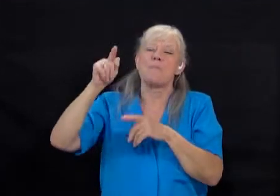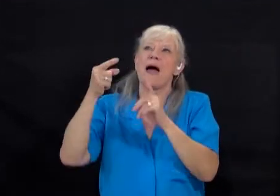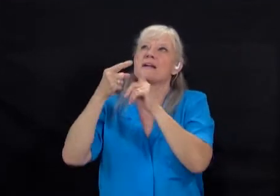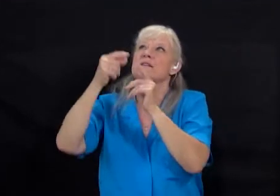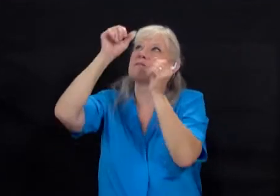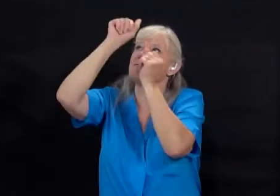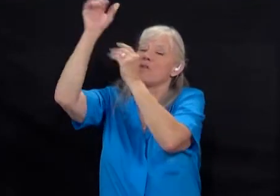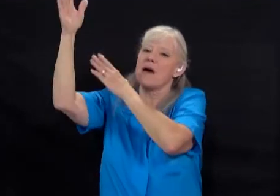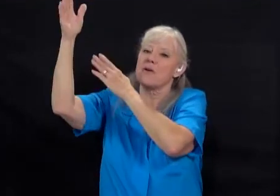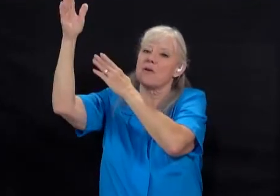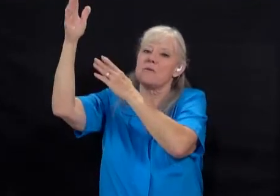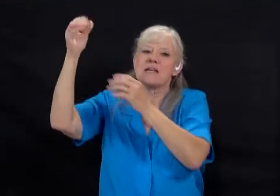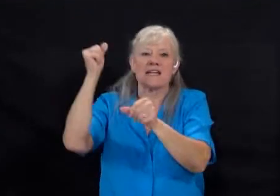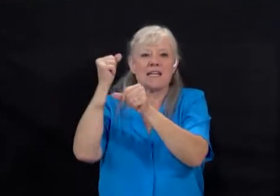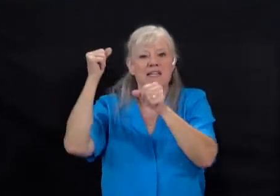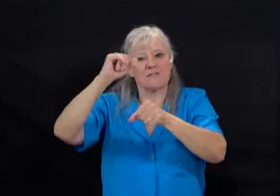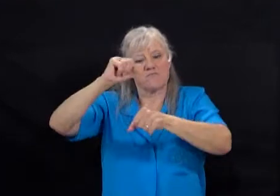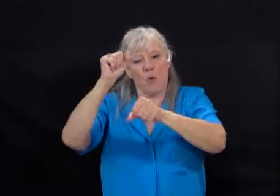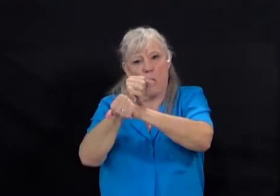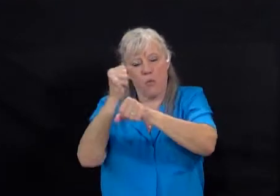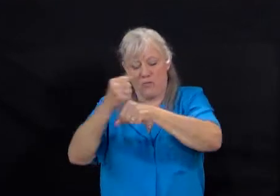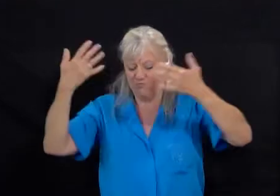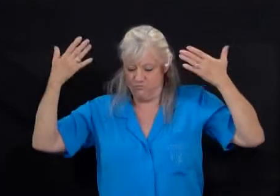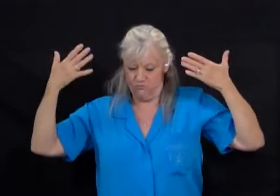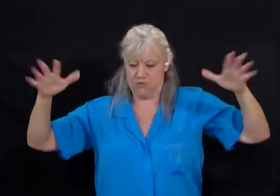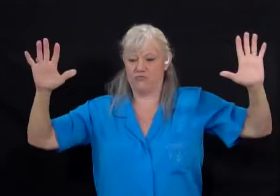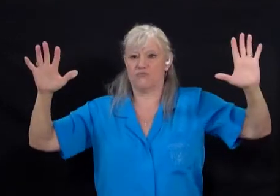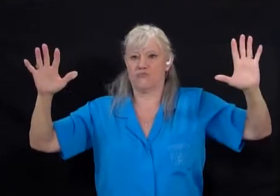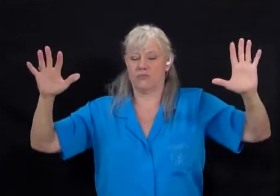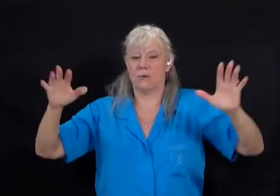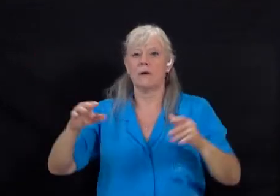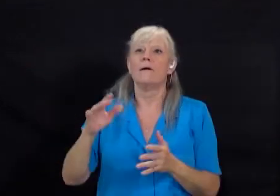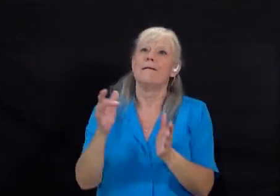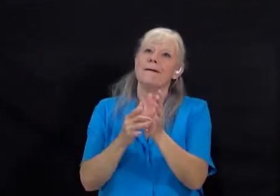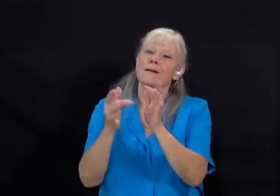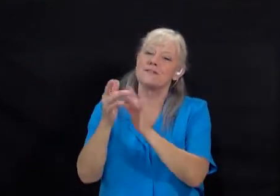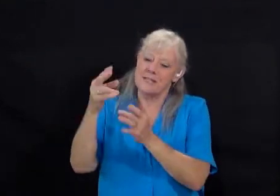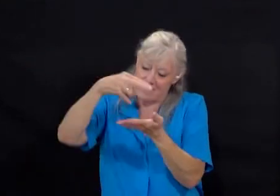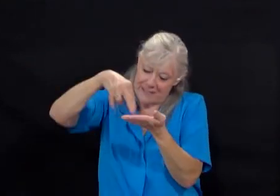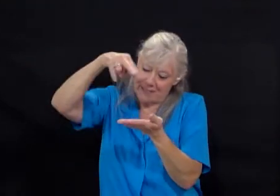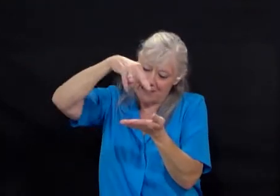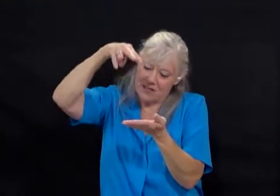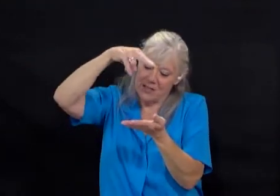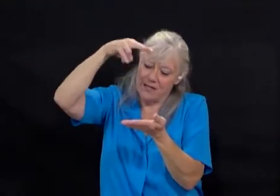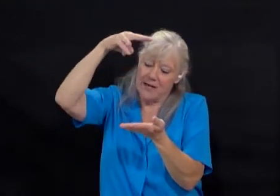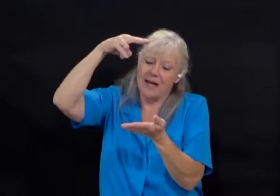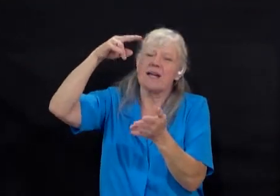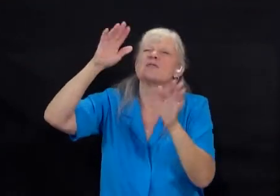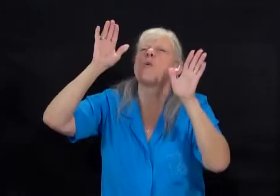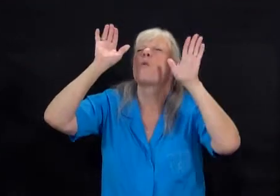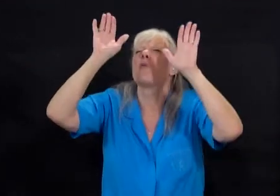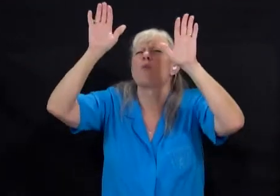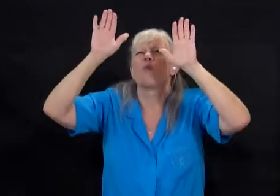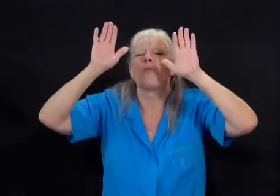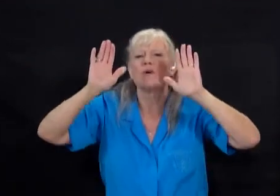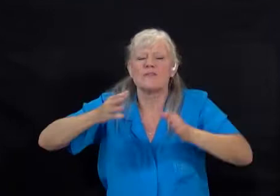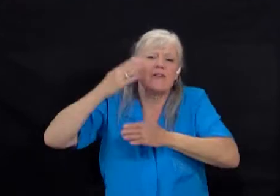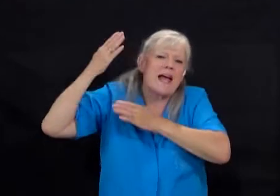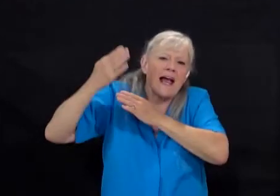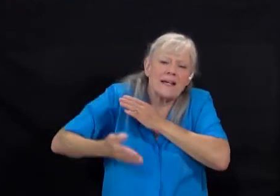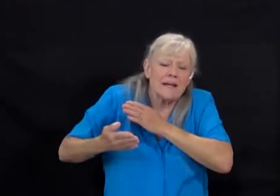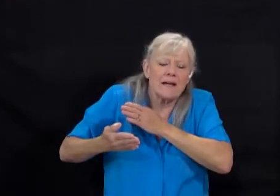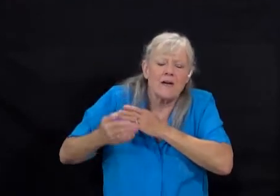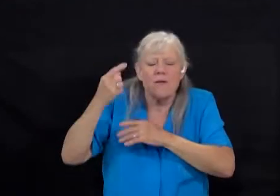mission accomplished. His ascension is the grand finale of all Jesus' words and